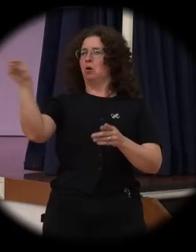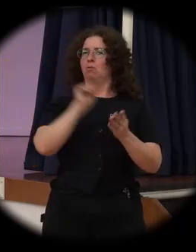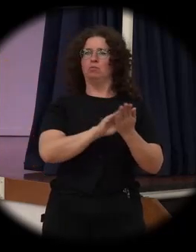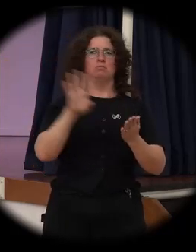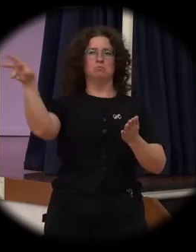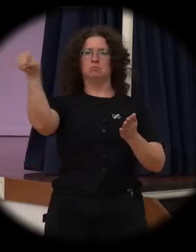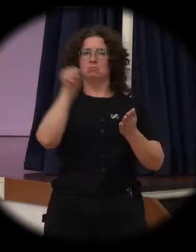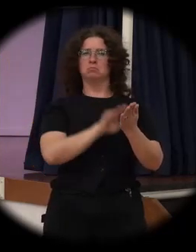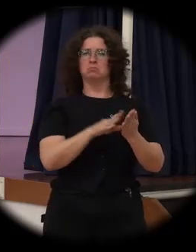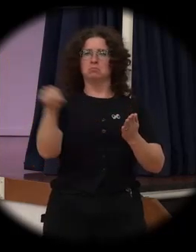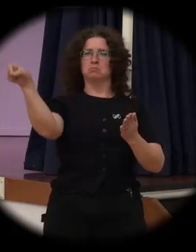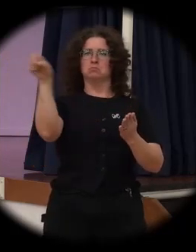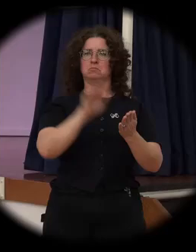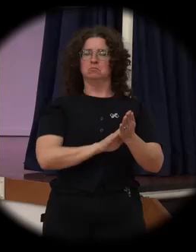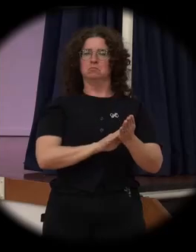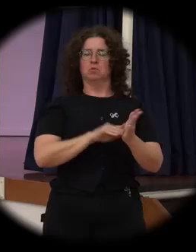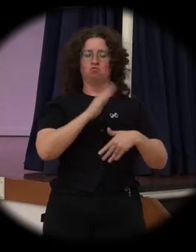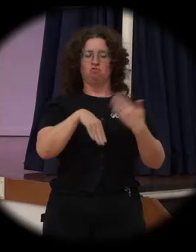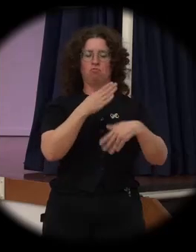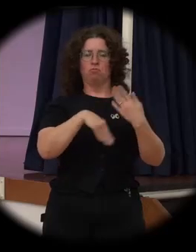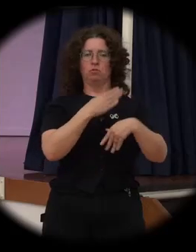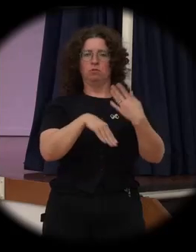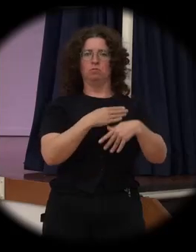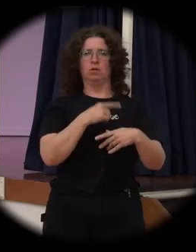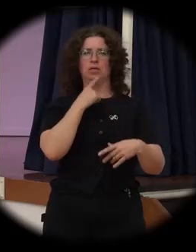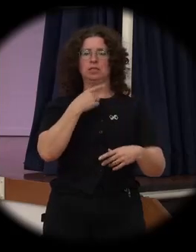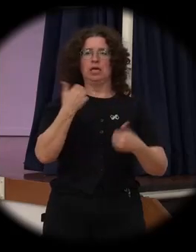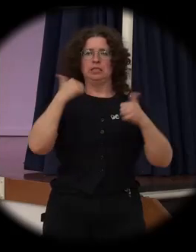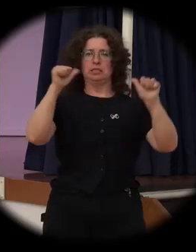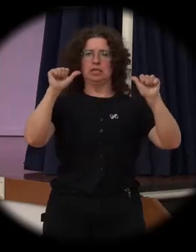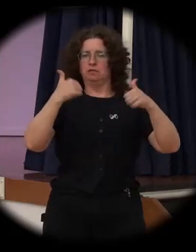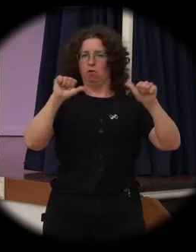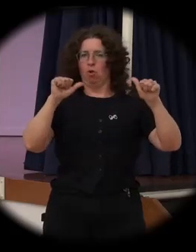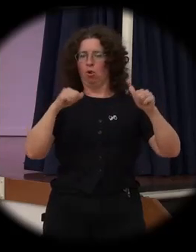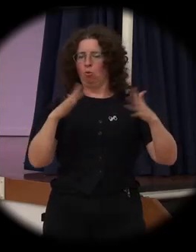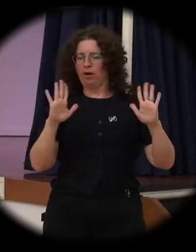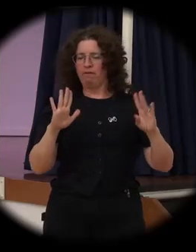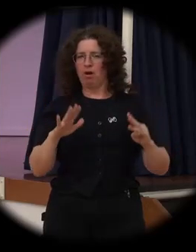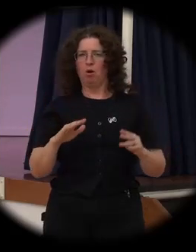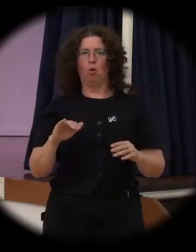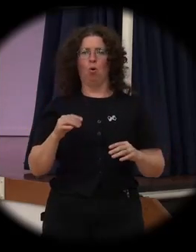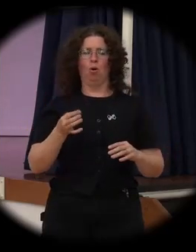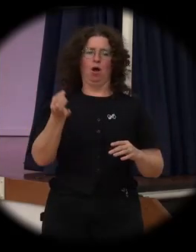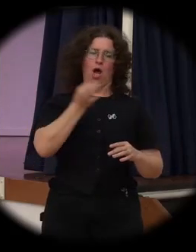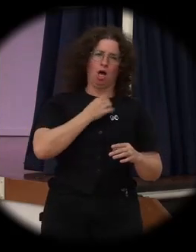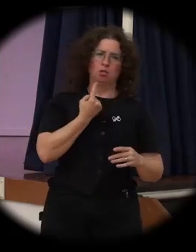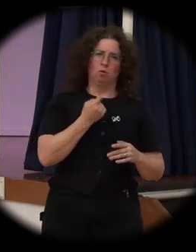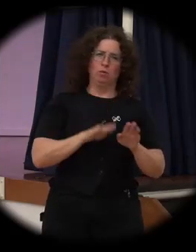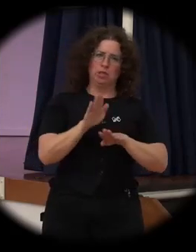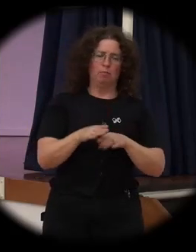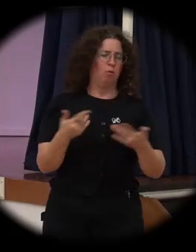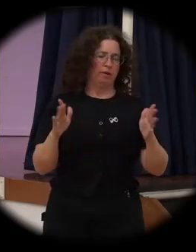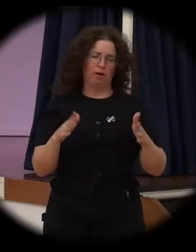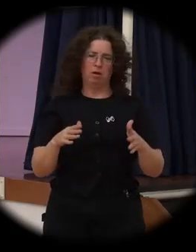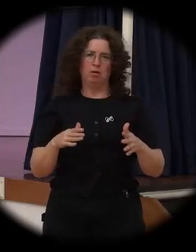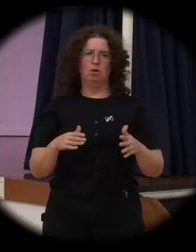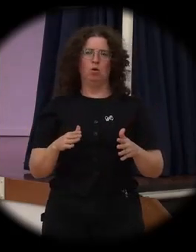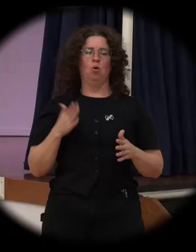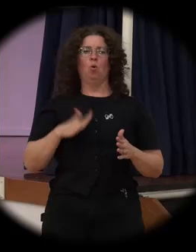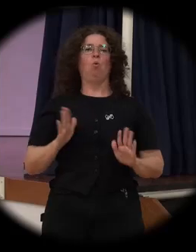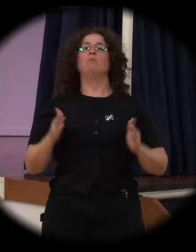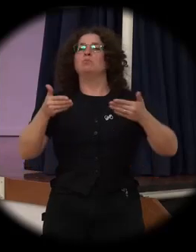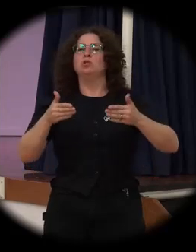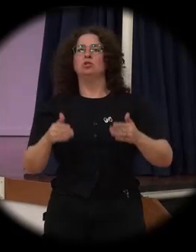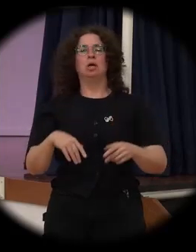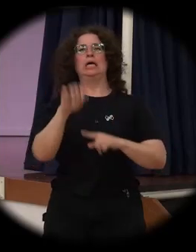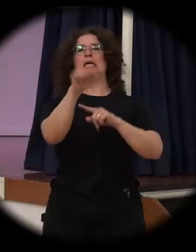the other, paste them in, run them, make sure that they say that they're good, or if they ask for an extra step or whatever, or that they want your permission to do something, you